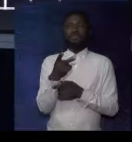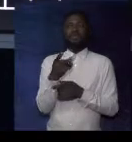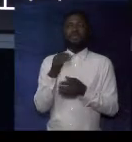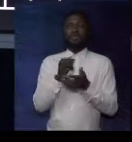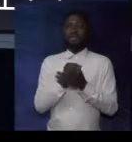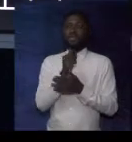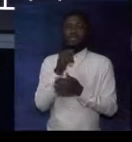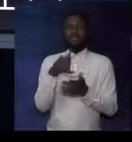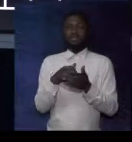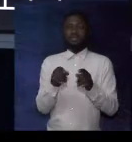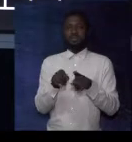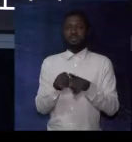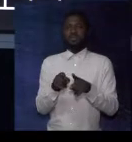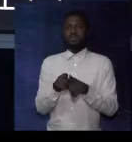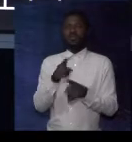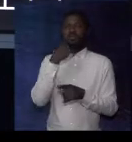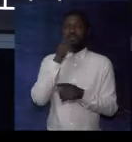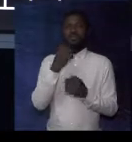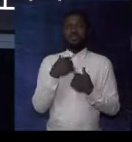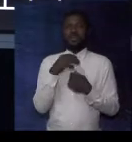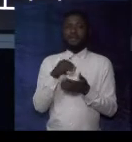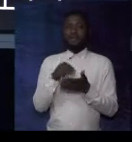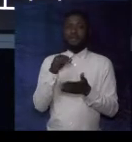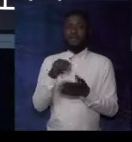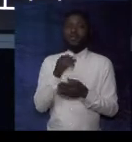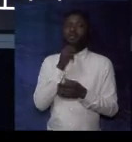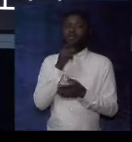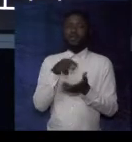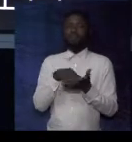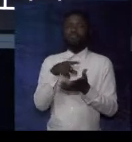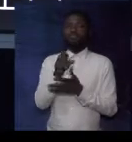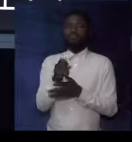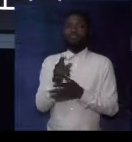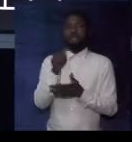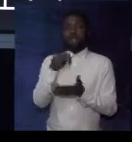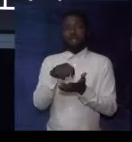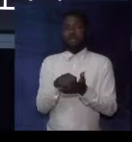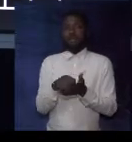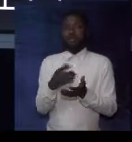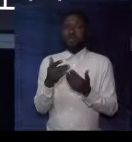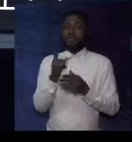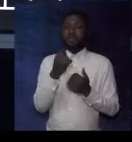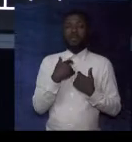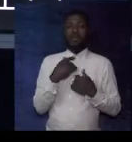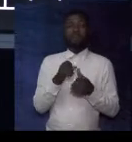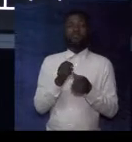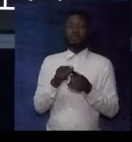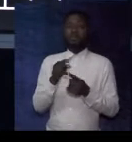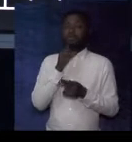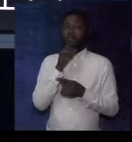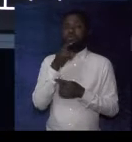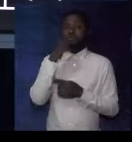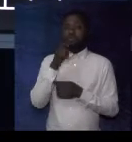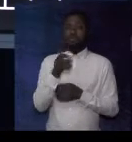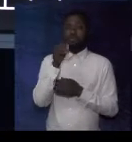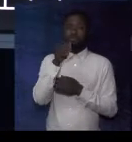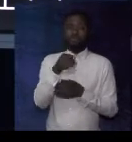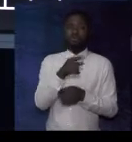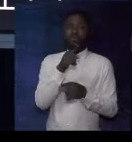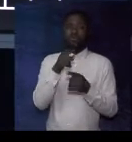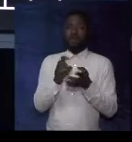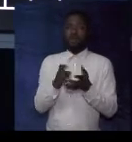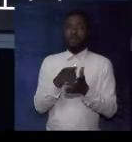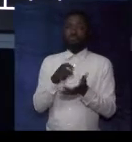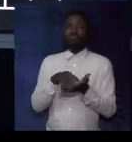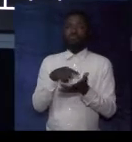up. So that's it. You must have million, and you must not jump thousand. Whether you have thousand or not, you must put a house for thousand. Once you